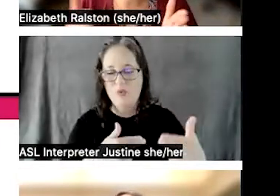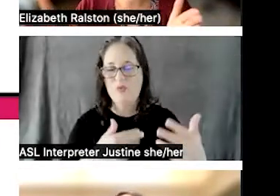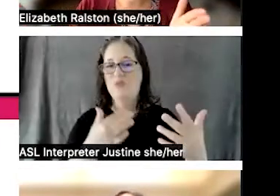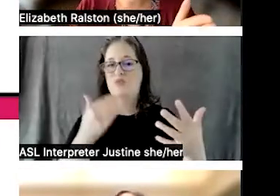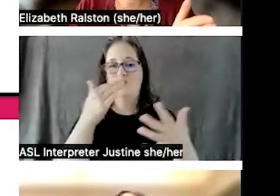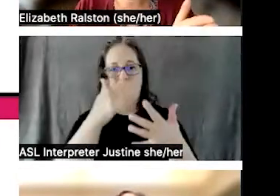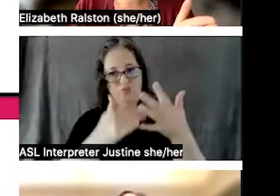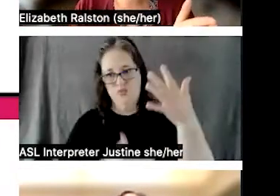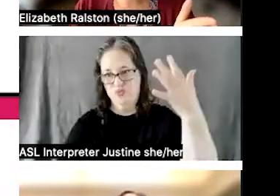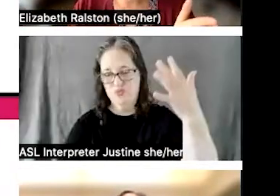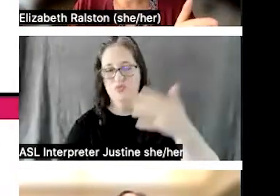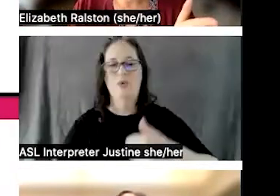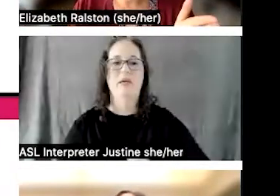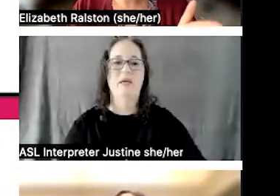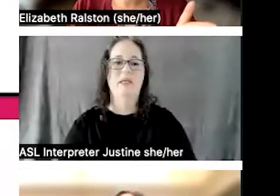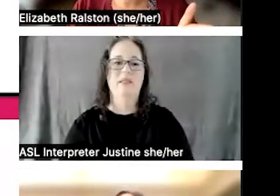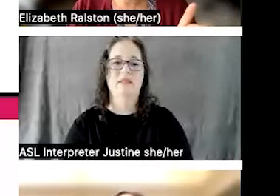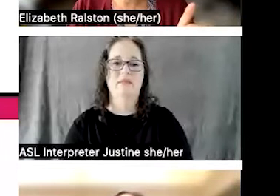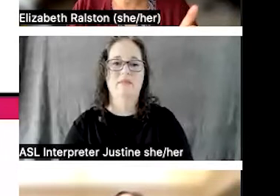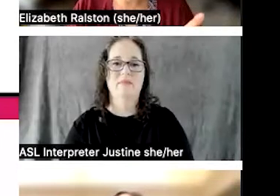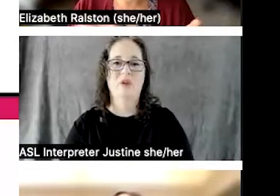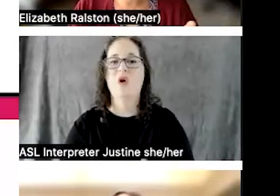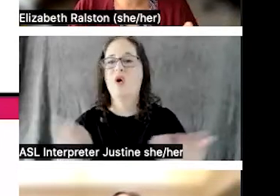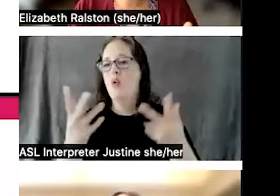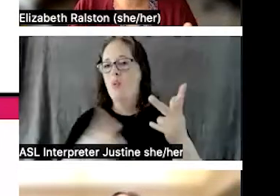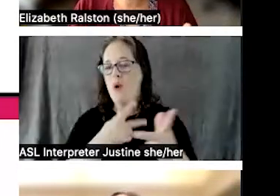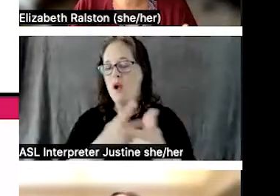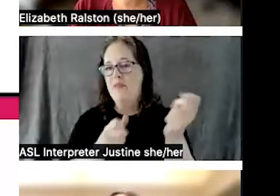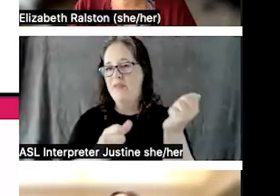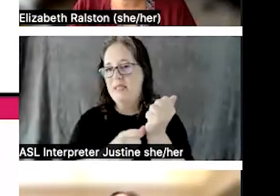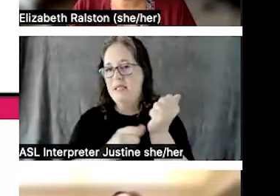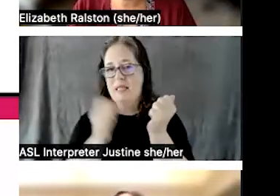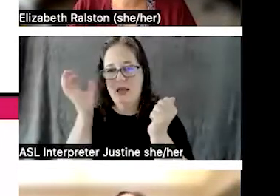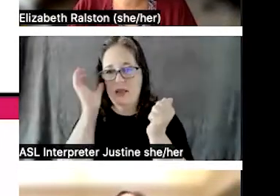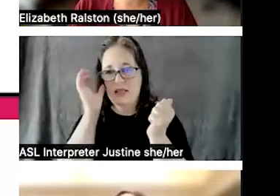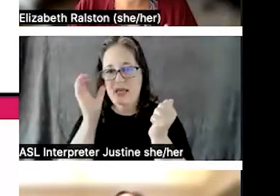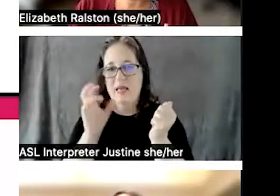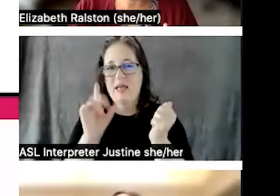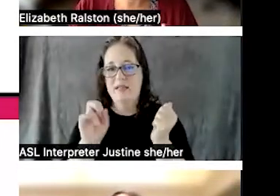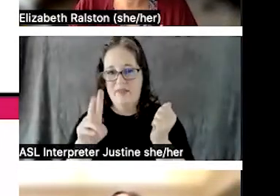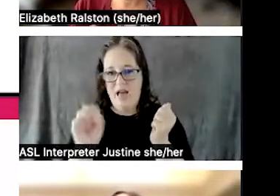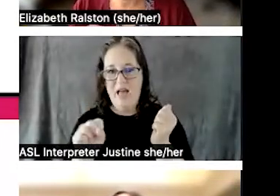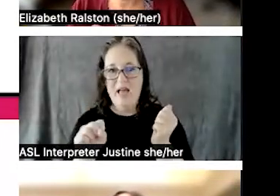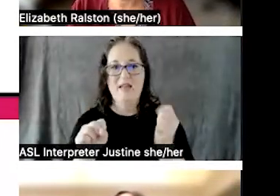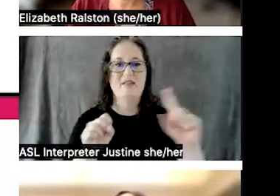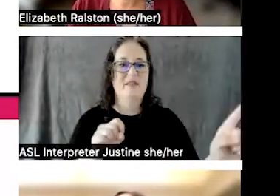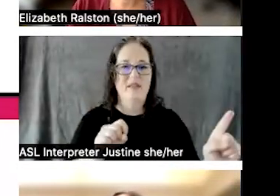types of assistive listening device, induction loop, and FM, Wi-Fi,